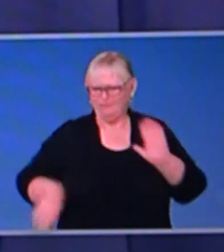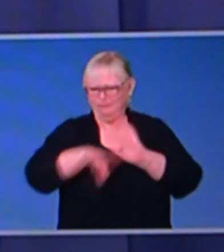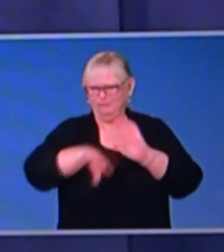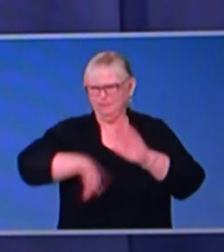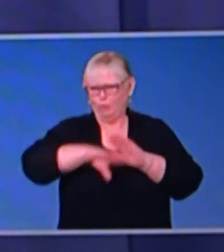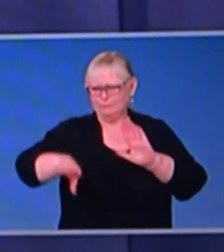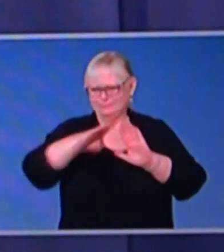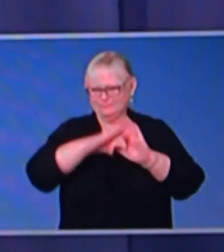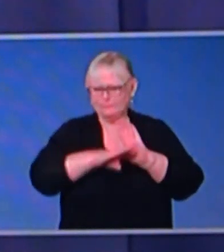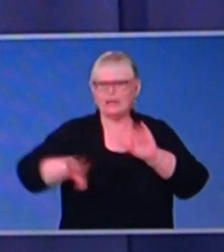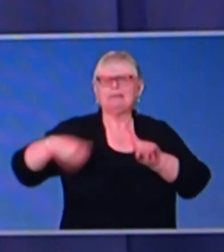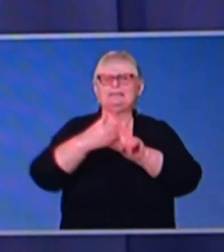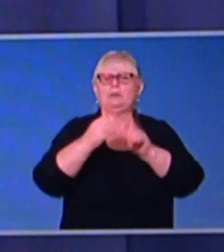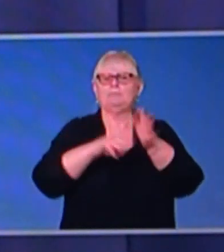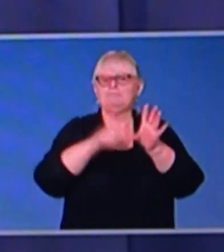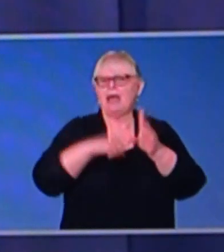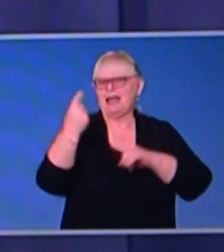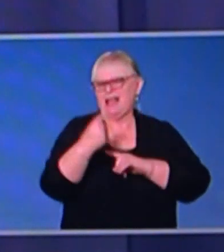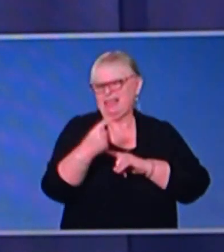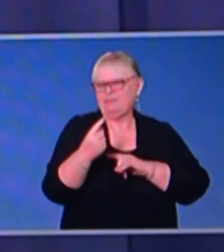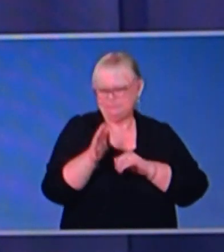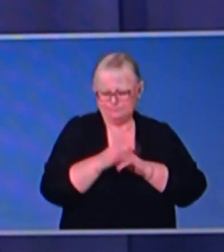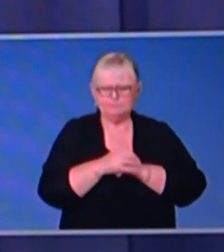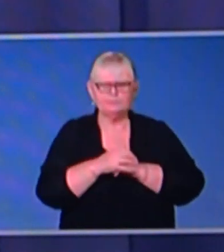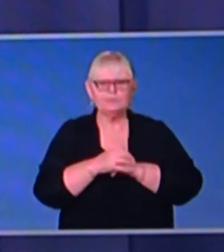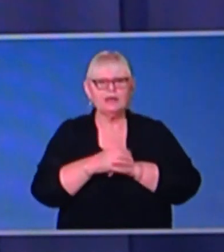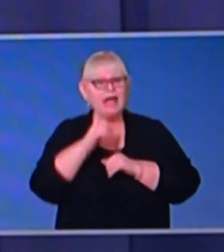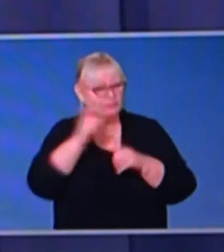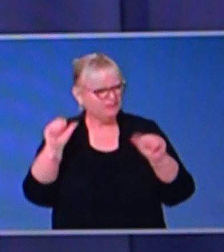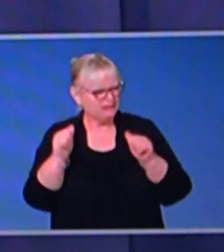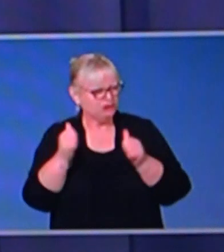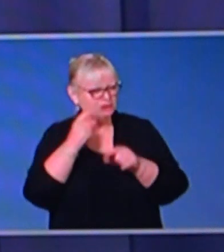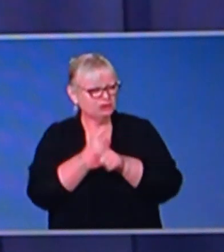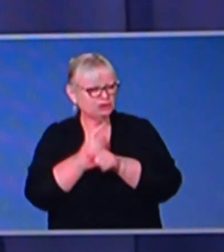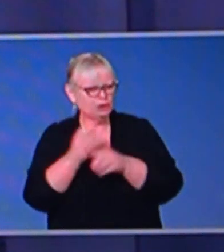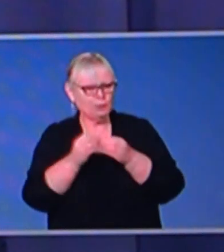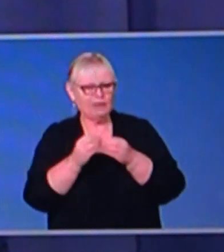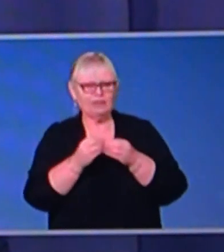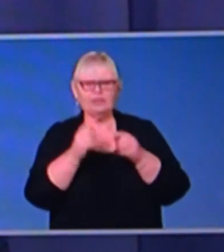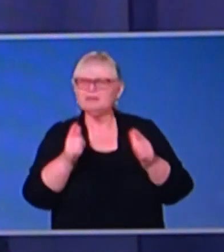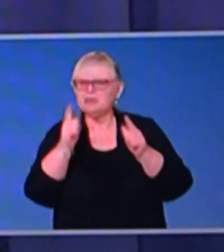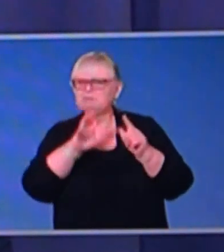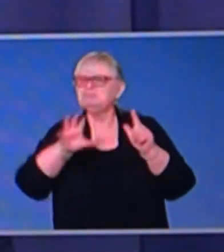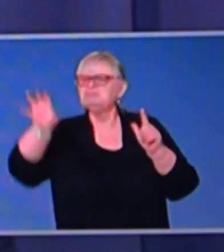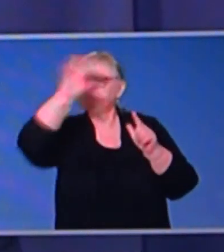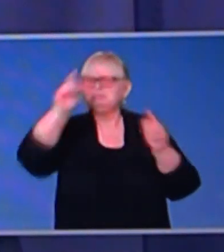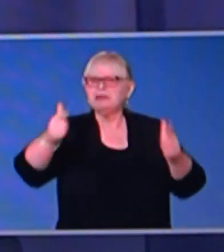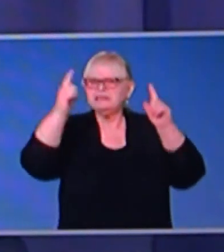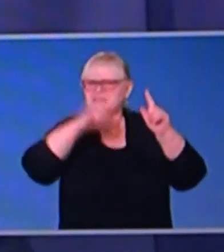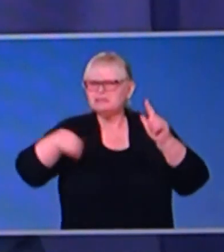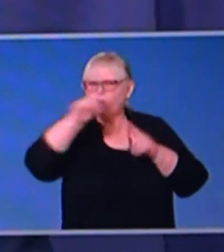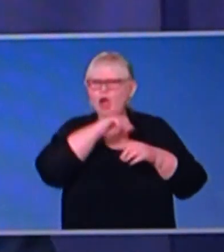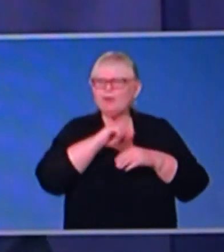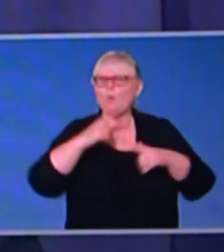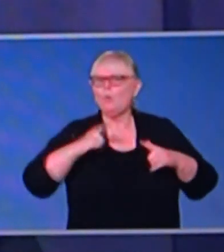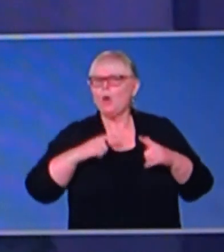place until May 11 at the very earliest. Have you had a discussion with Premier Daniel Andrews about this at all and what's come of that? And if I